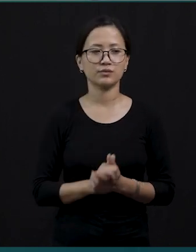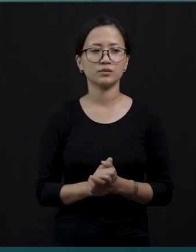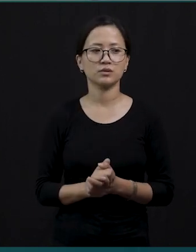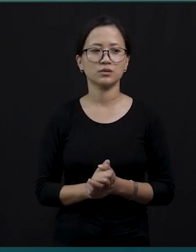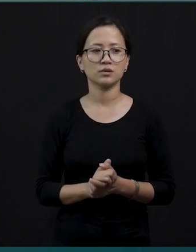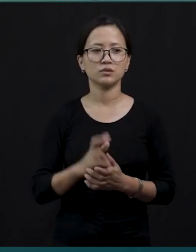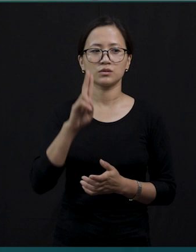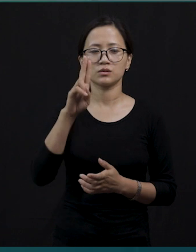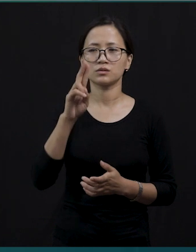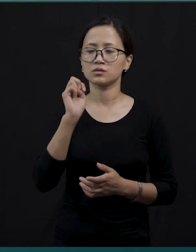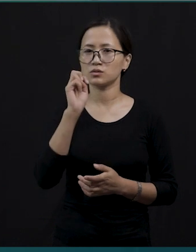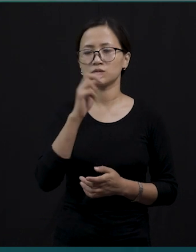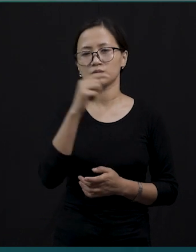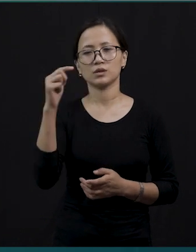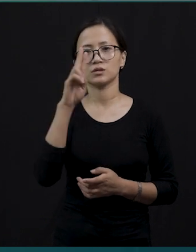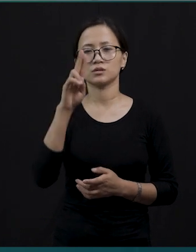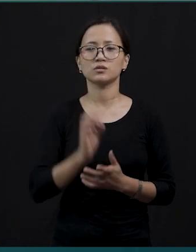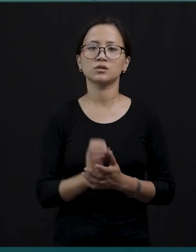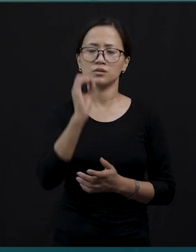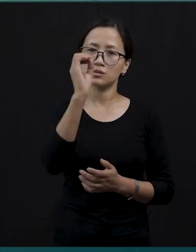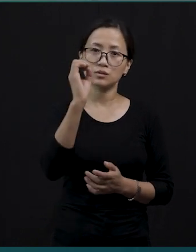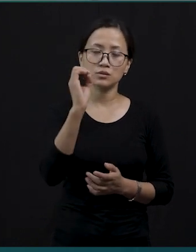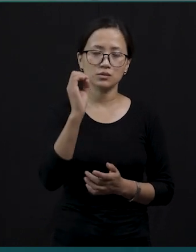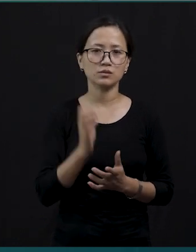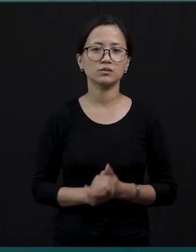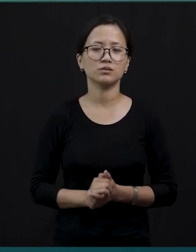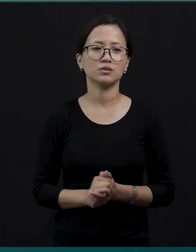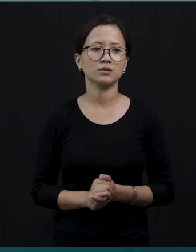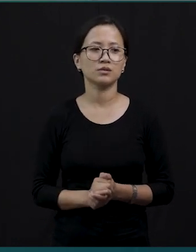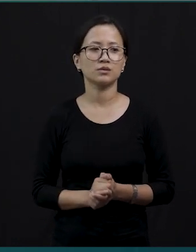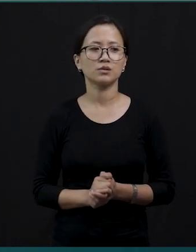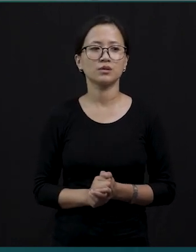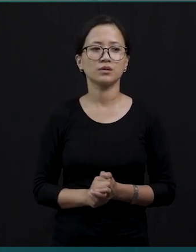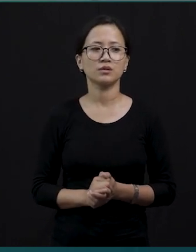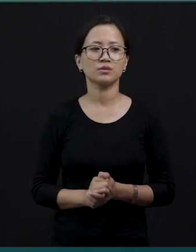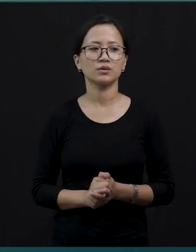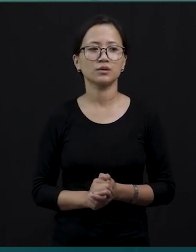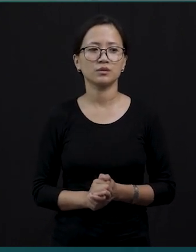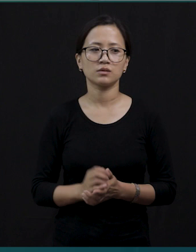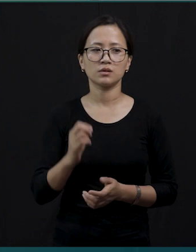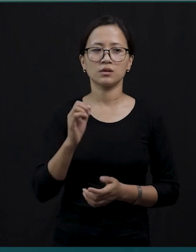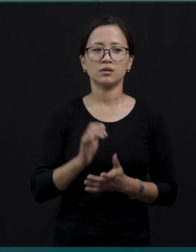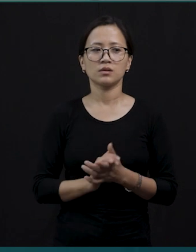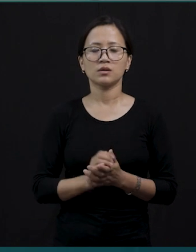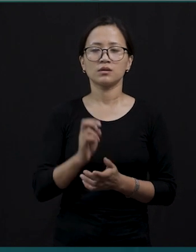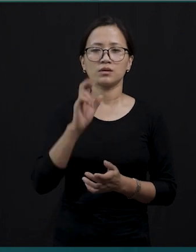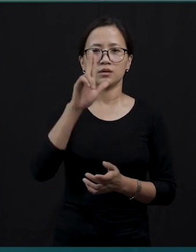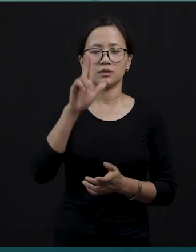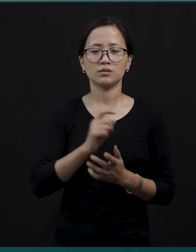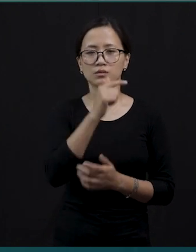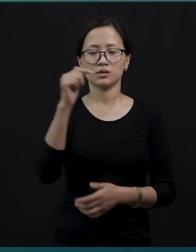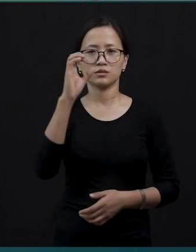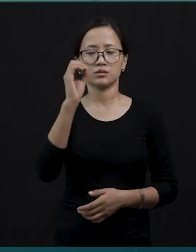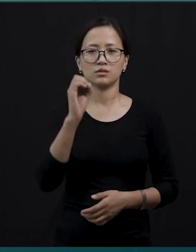Right? Then 2 minus 2. You'll get how much, children? You'll get 0. Now 8 minus 0.